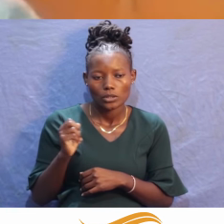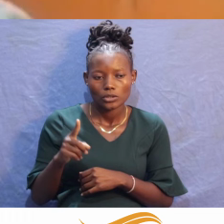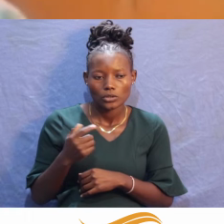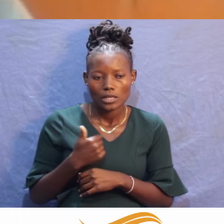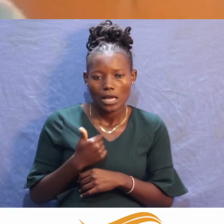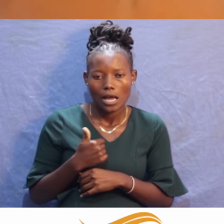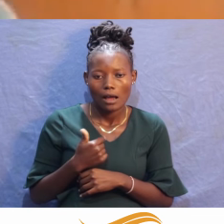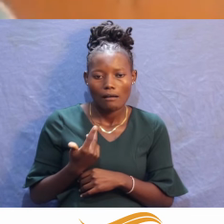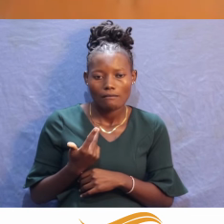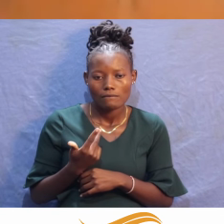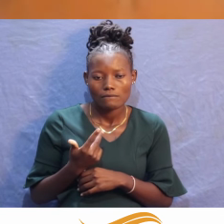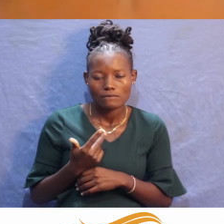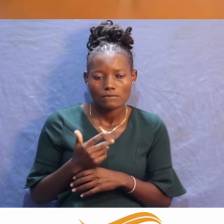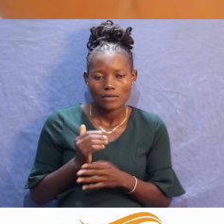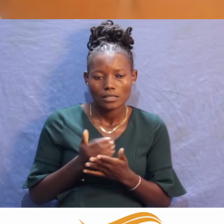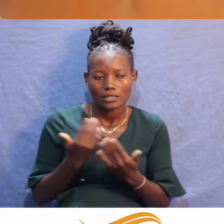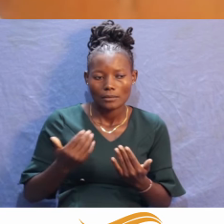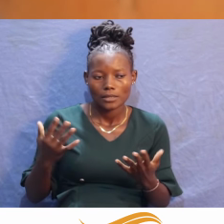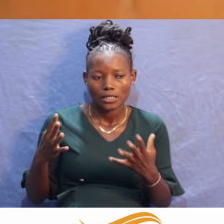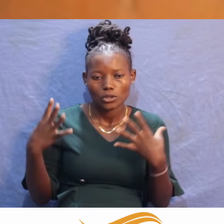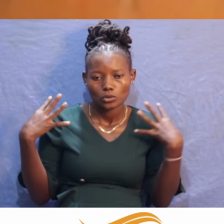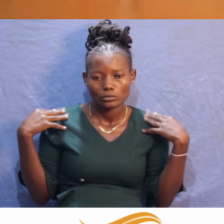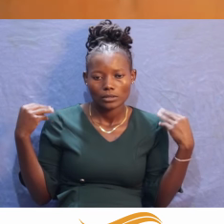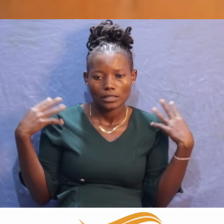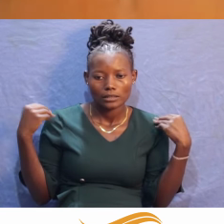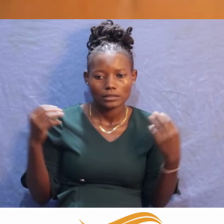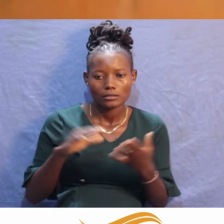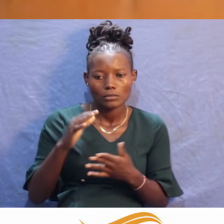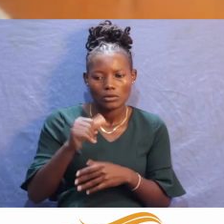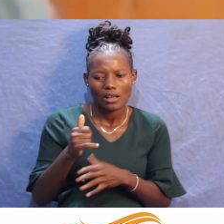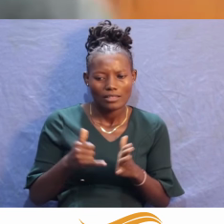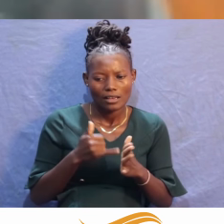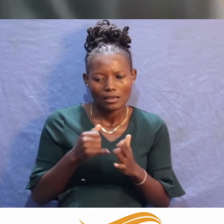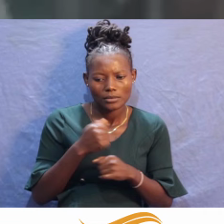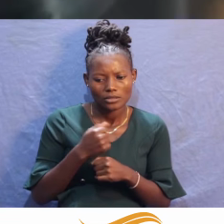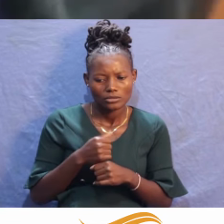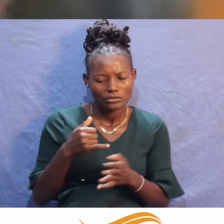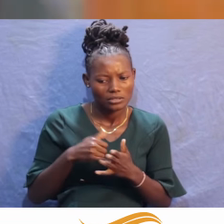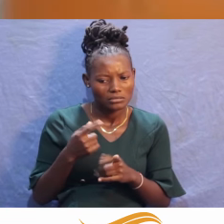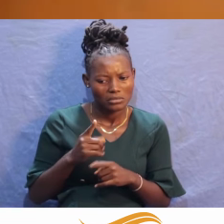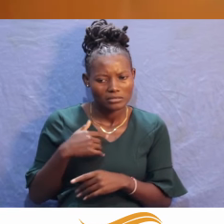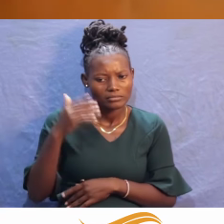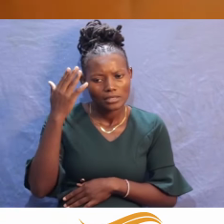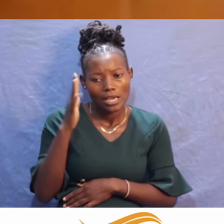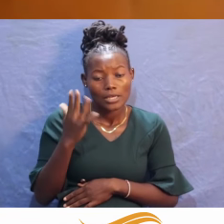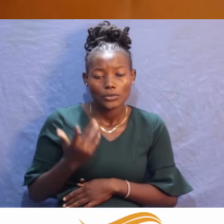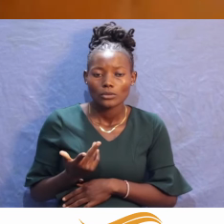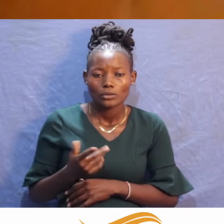dummy to practice on. There are some companies doing it online. I don't know how they're doing it.